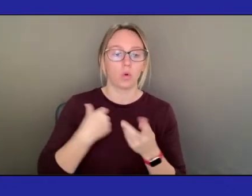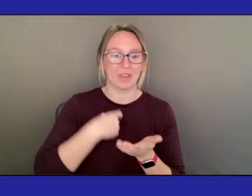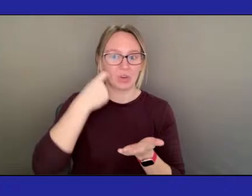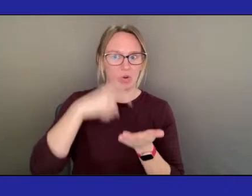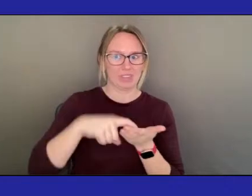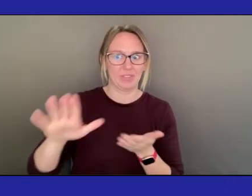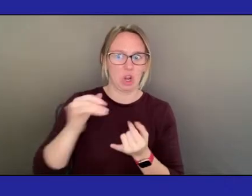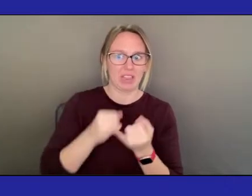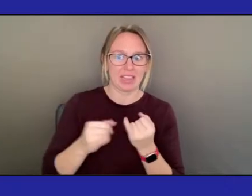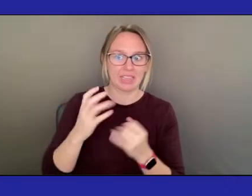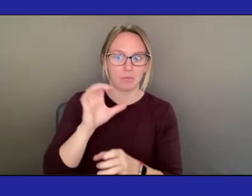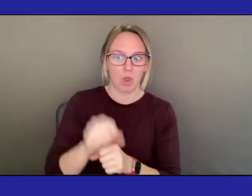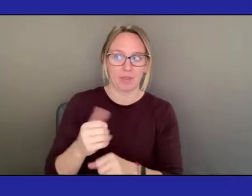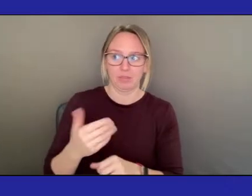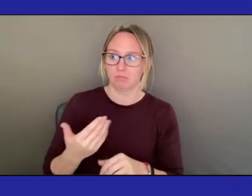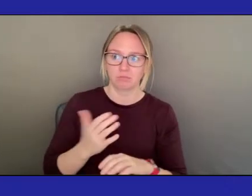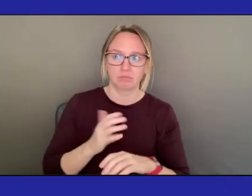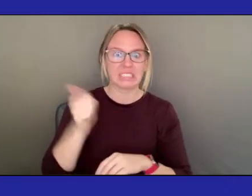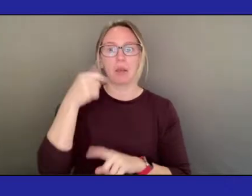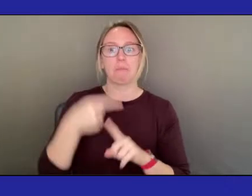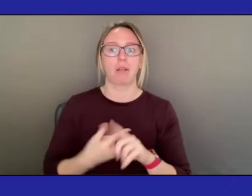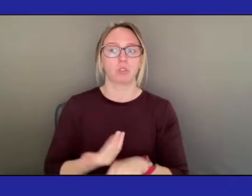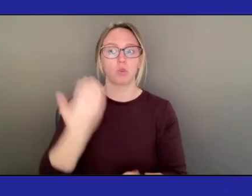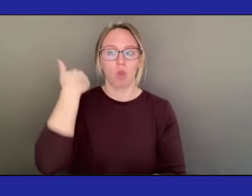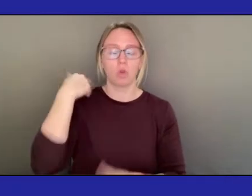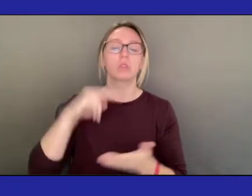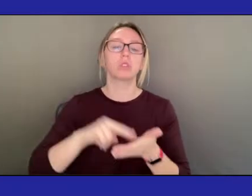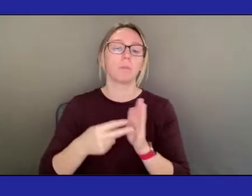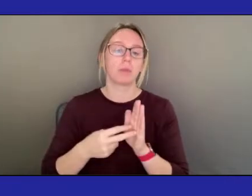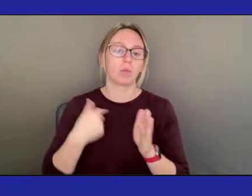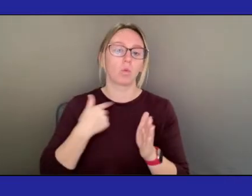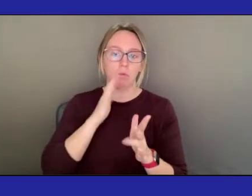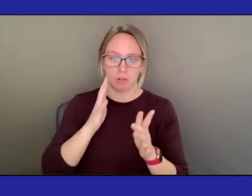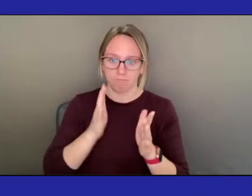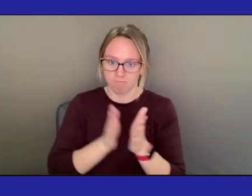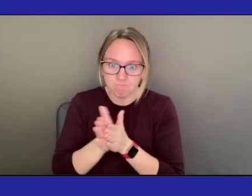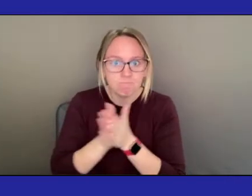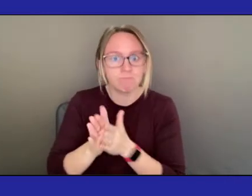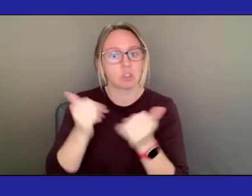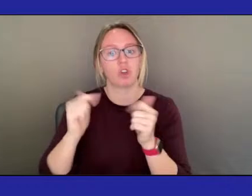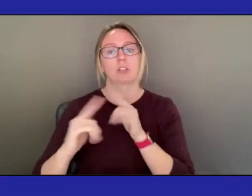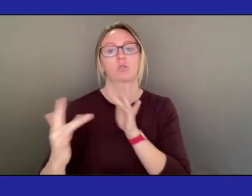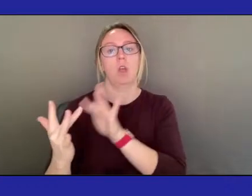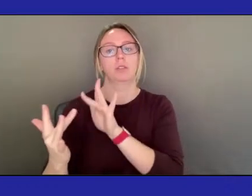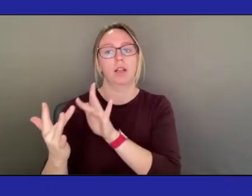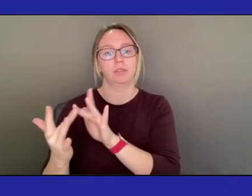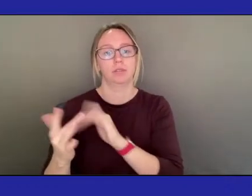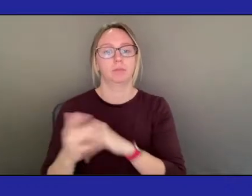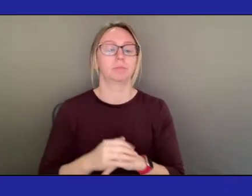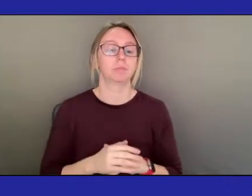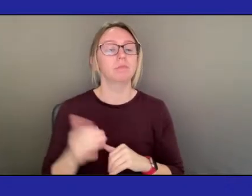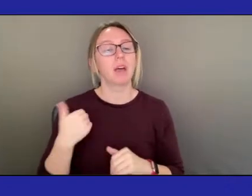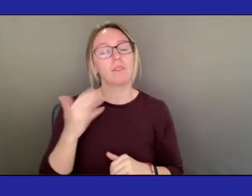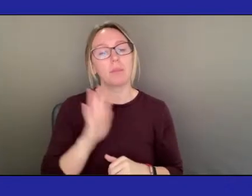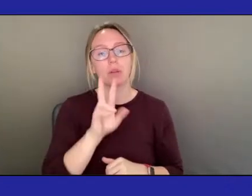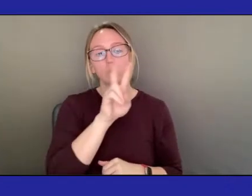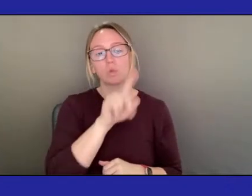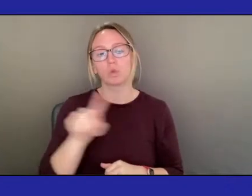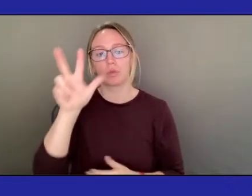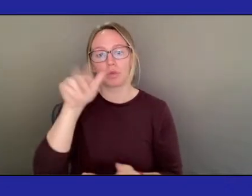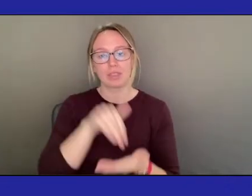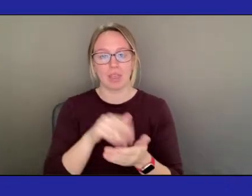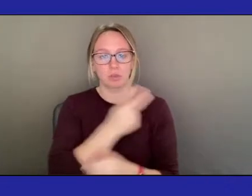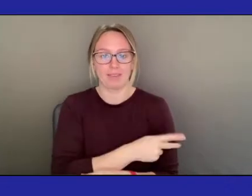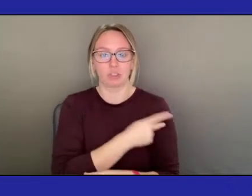10 months ago, and then we really will aggressively try to reach them. So we have about 2 to 3,000 patients each